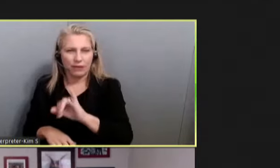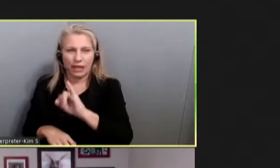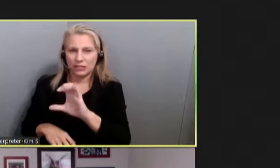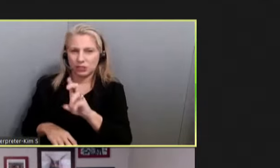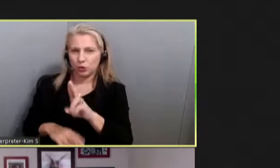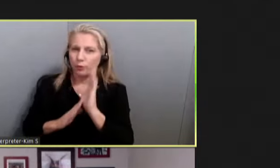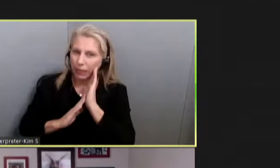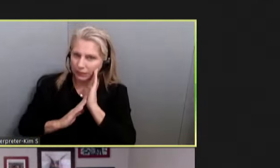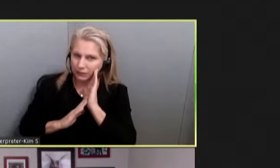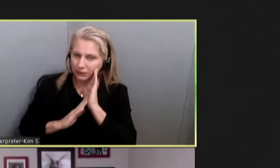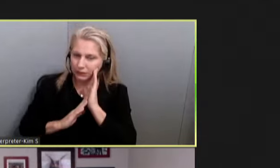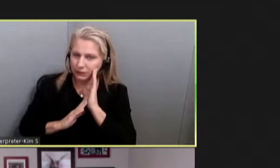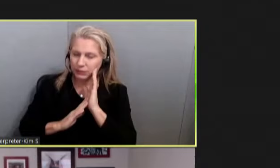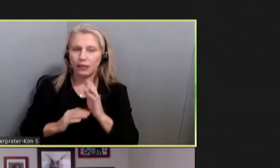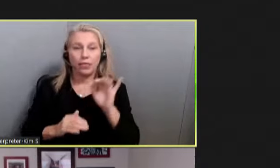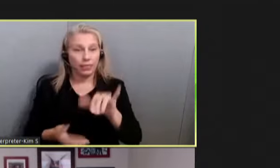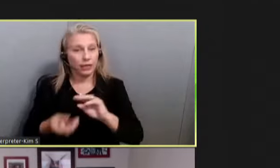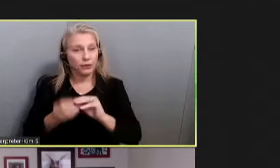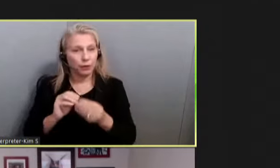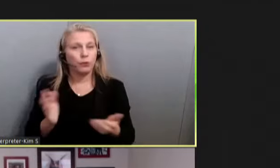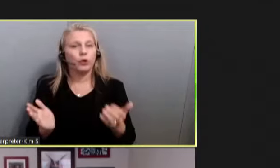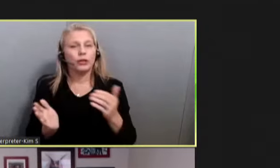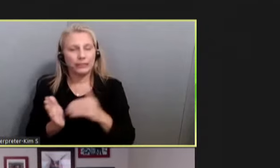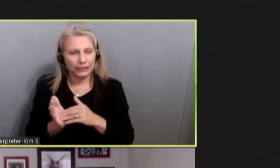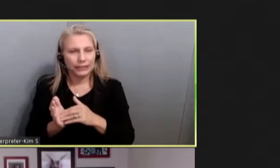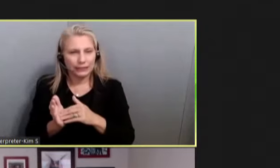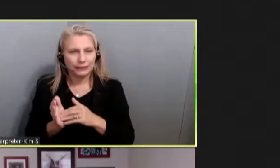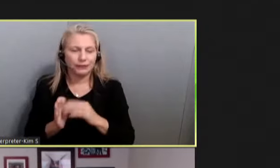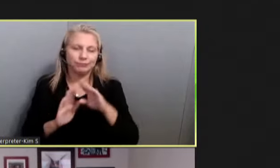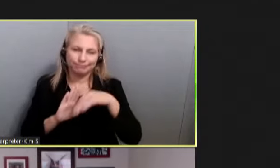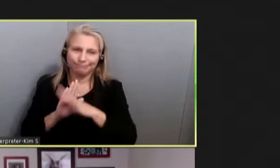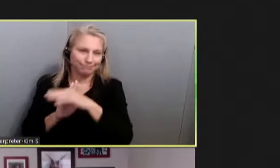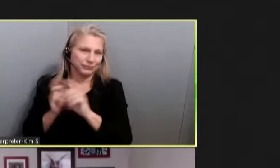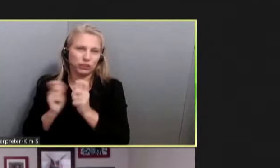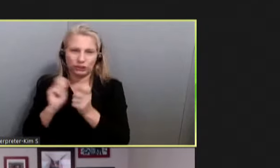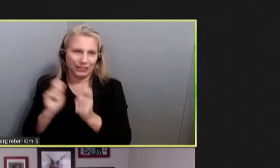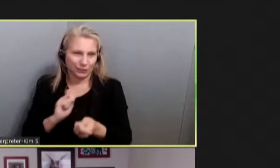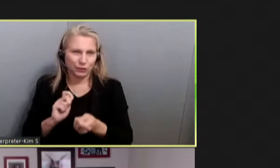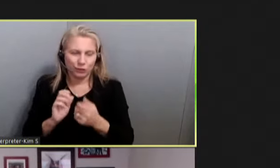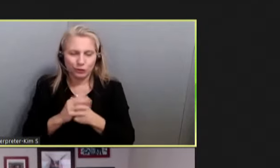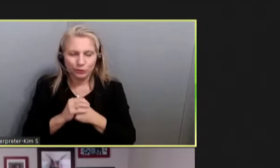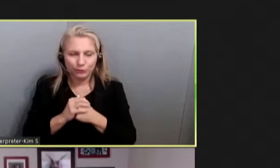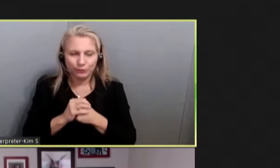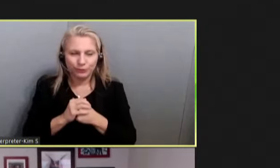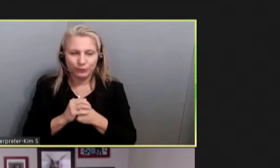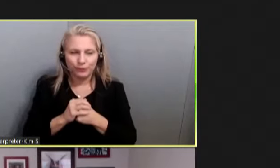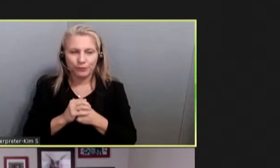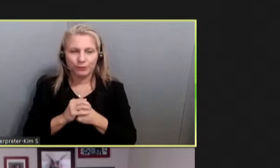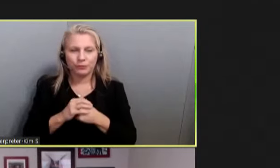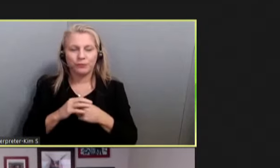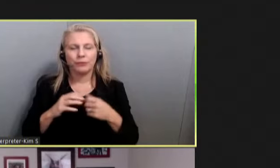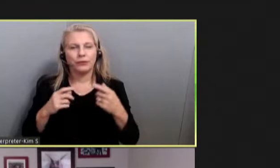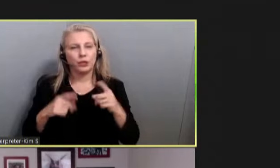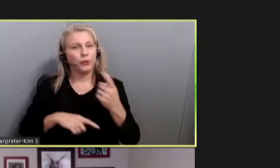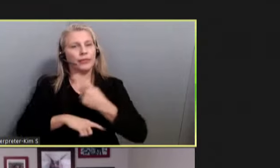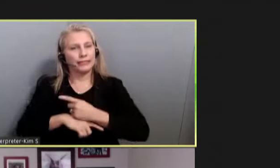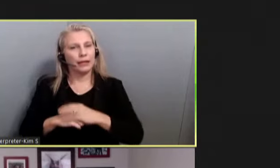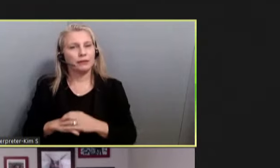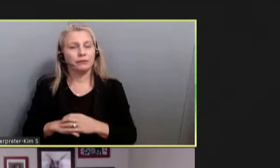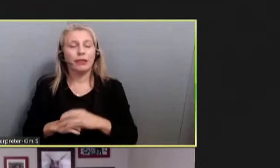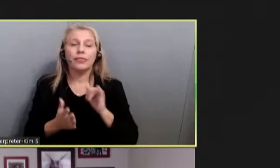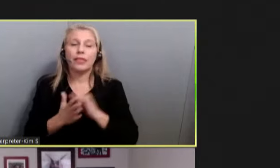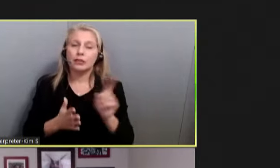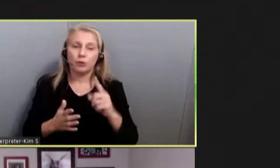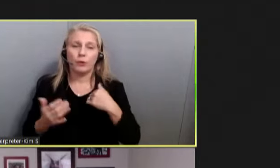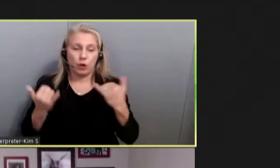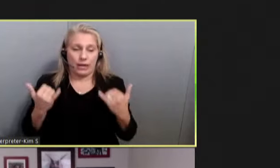beds available. And that number, again, fluctuates significantly over the course of the day, but that is where we